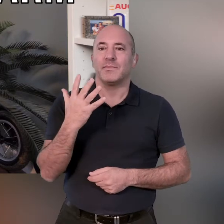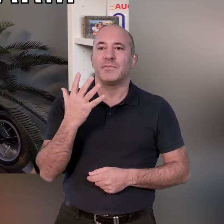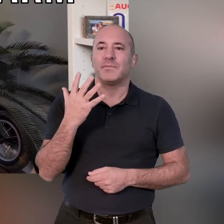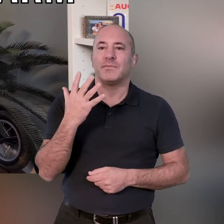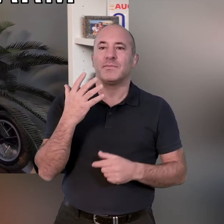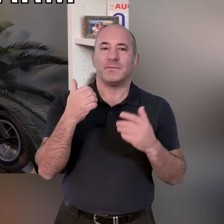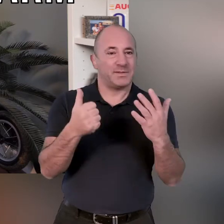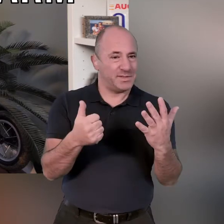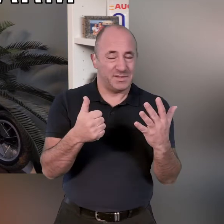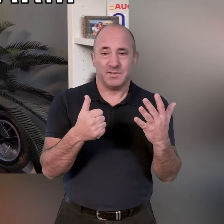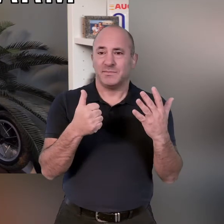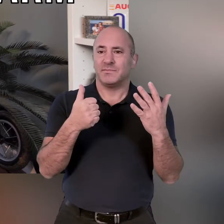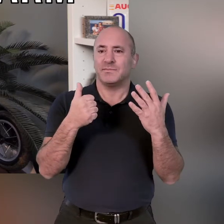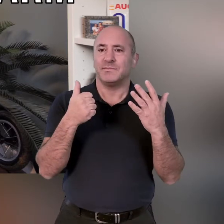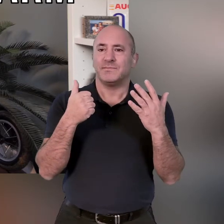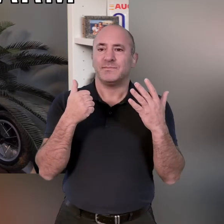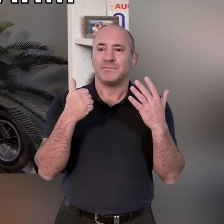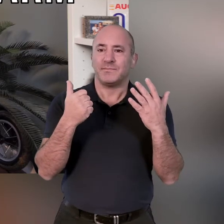5, 6,